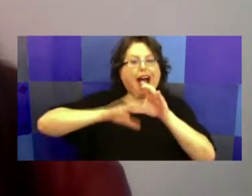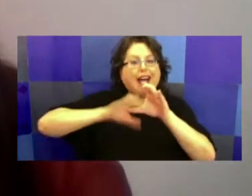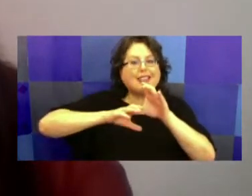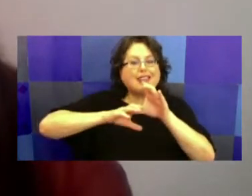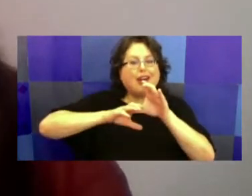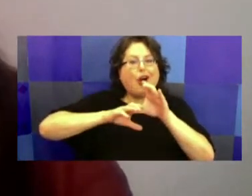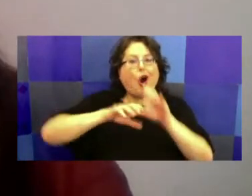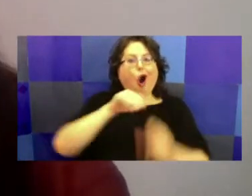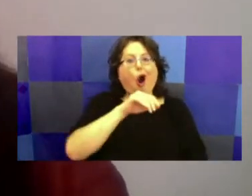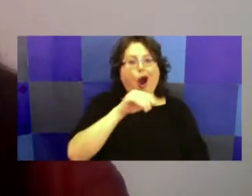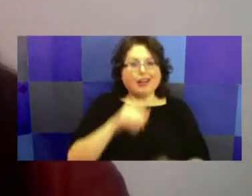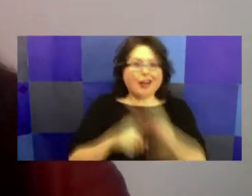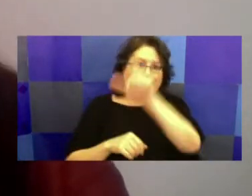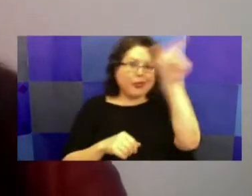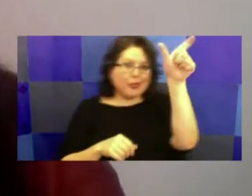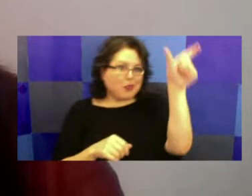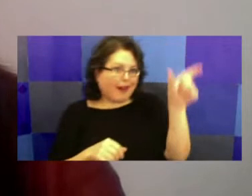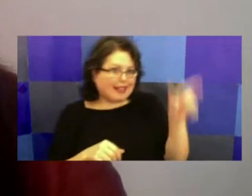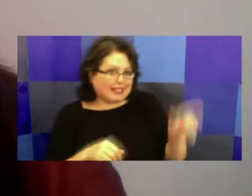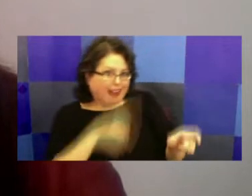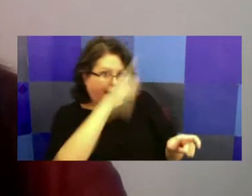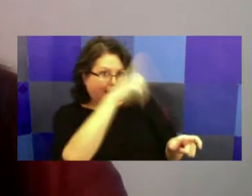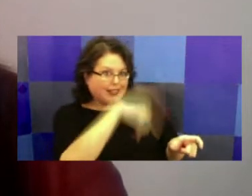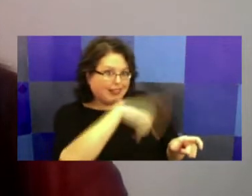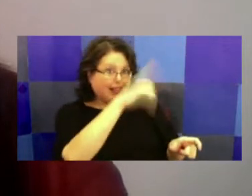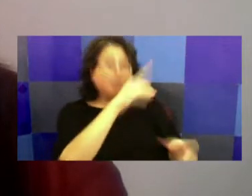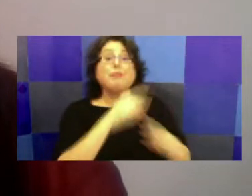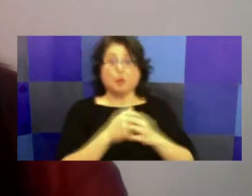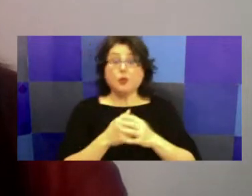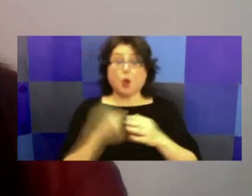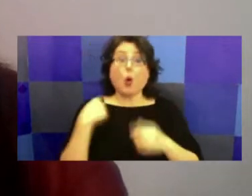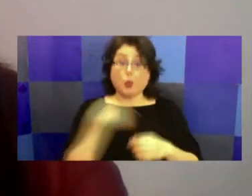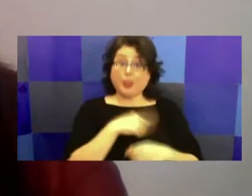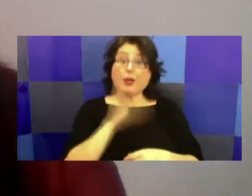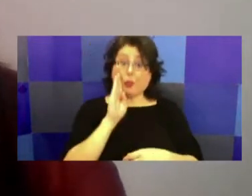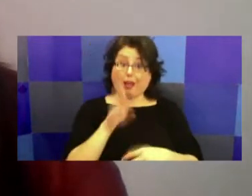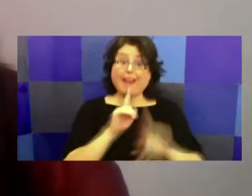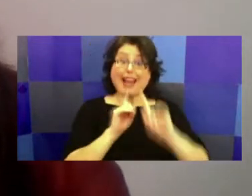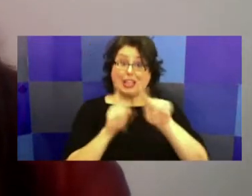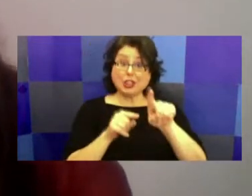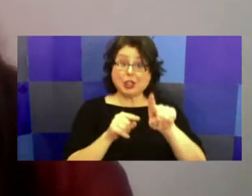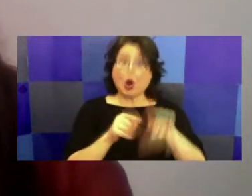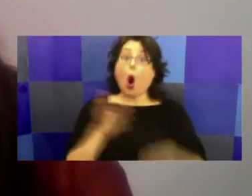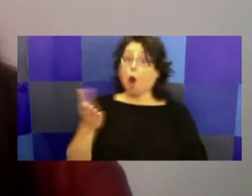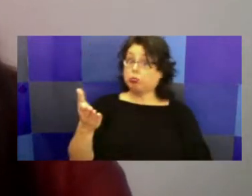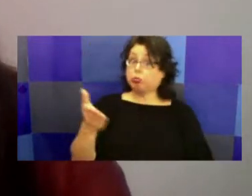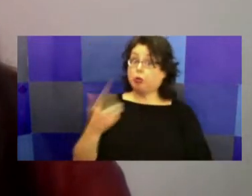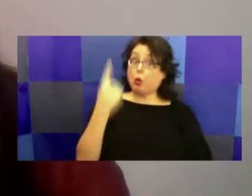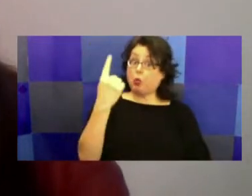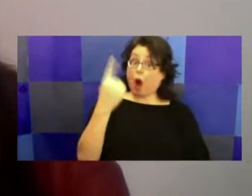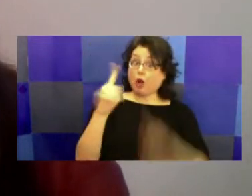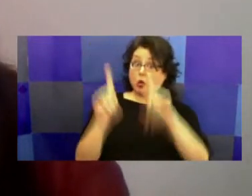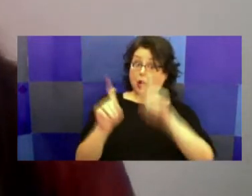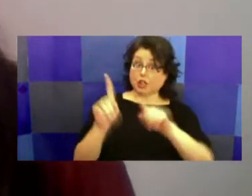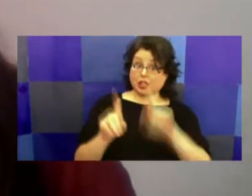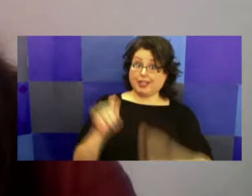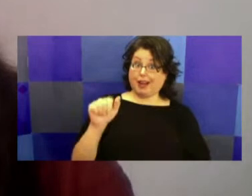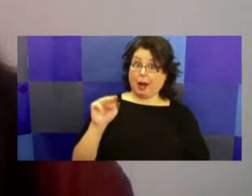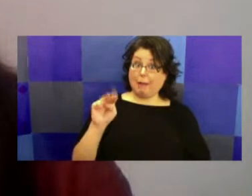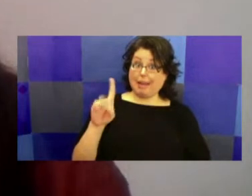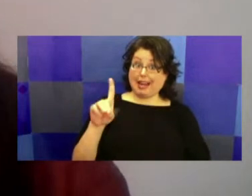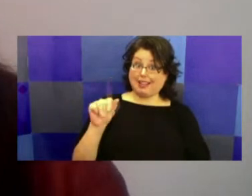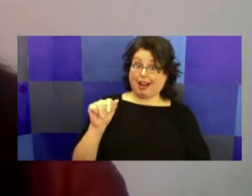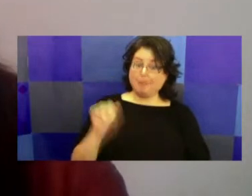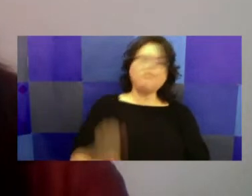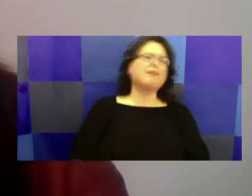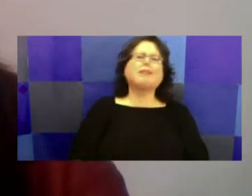free to type something in there. We'll answer. Oh, okay, so we do have one question, Amanda. Can you talk